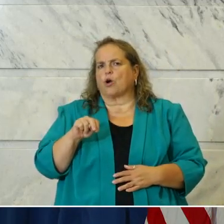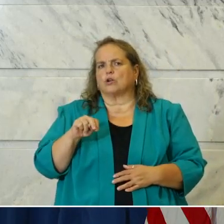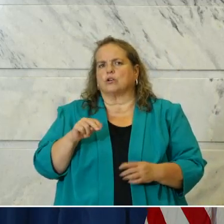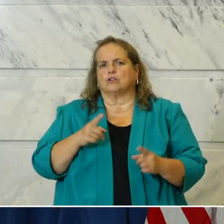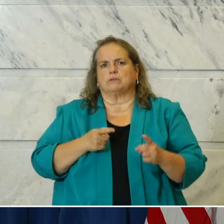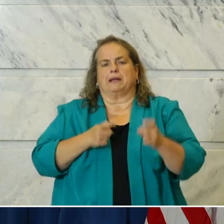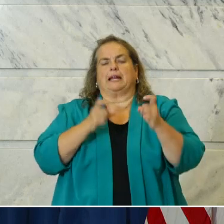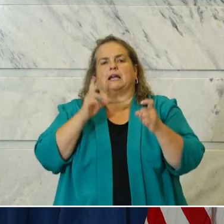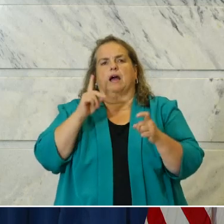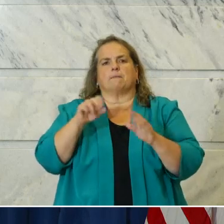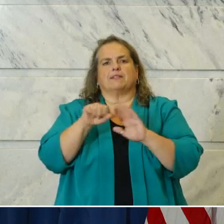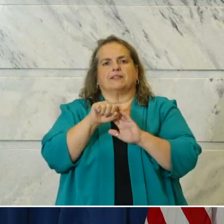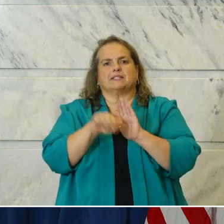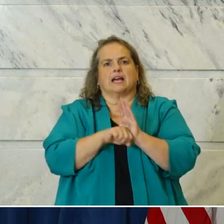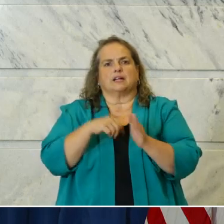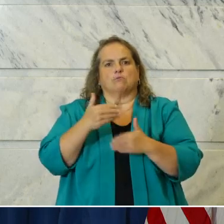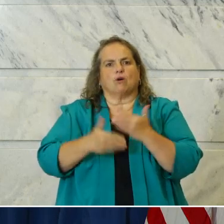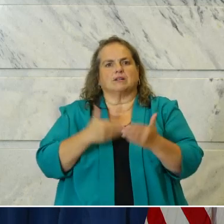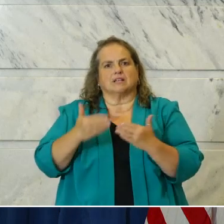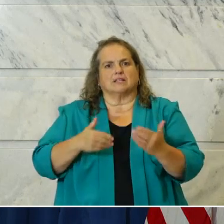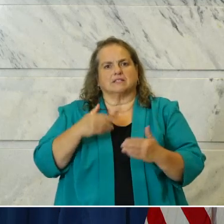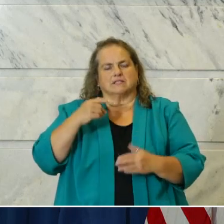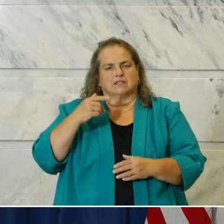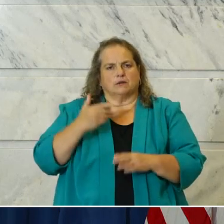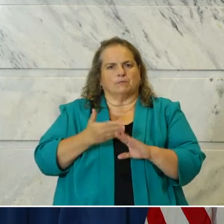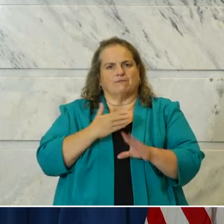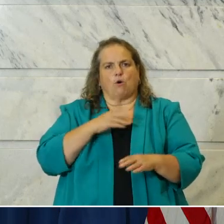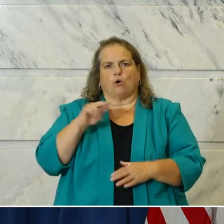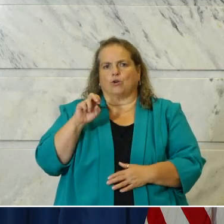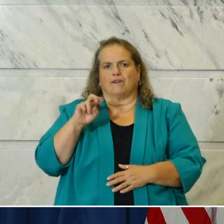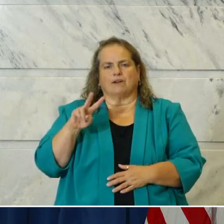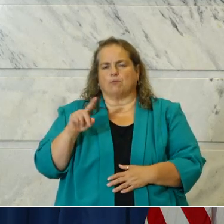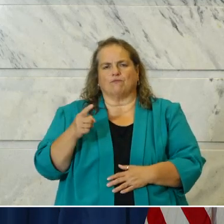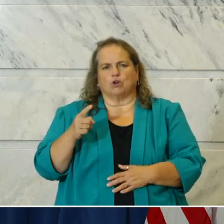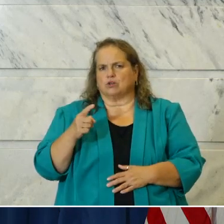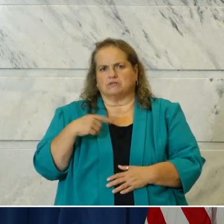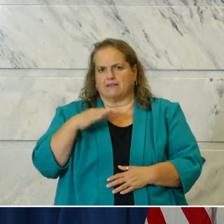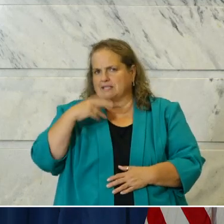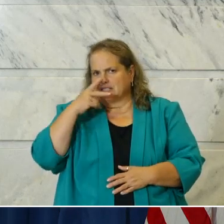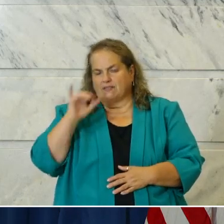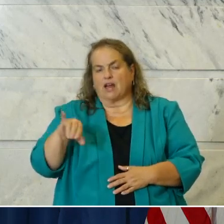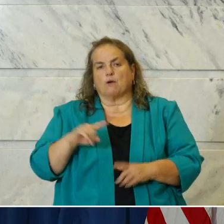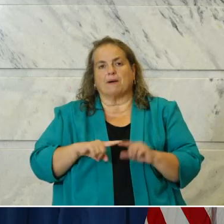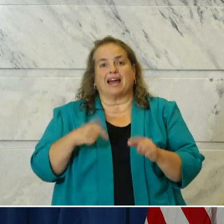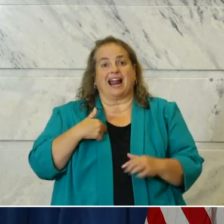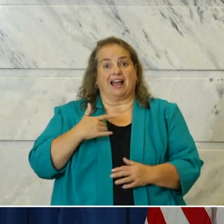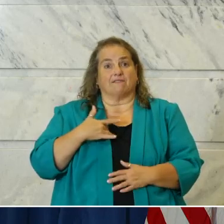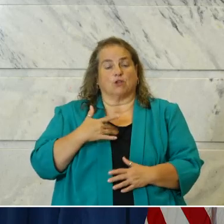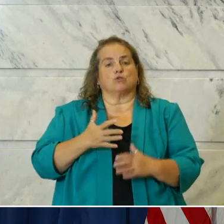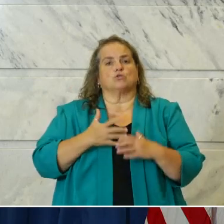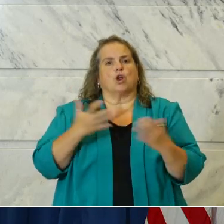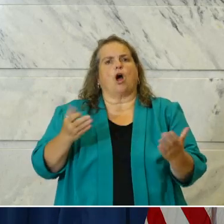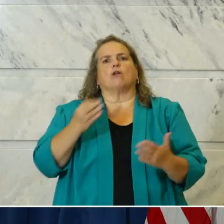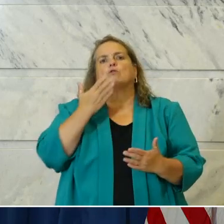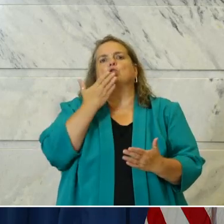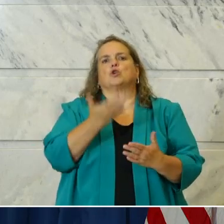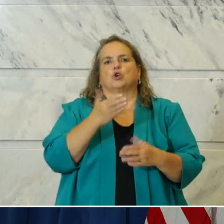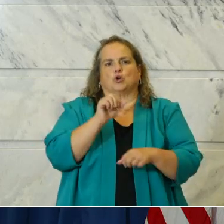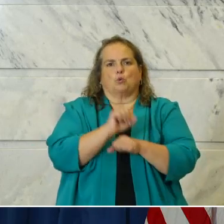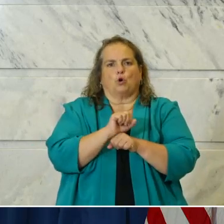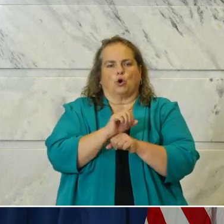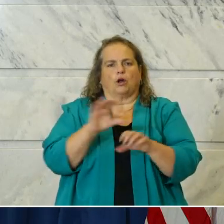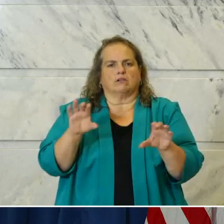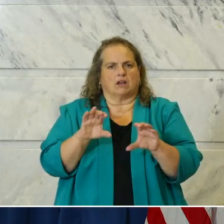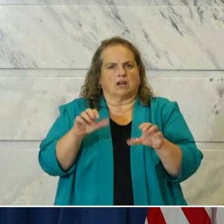speeding up a state process for November 1st. I believe that there is a lot of good work being done on vaccines